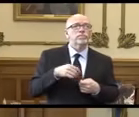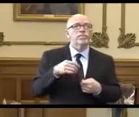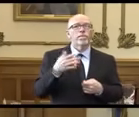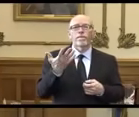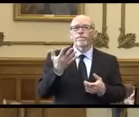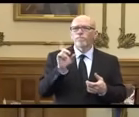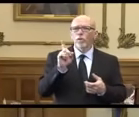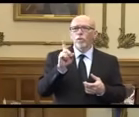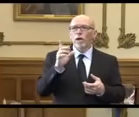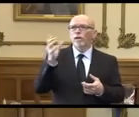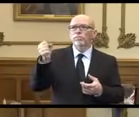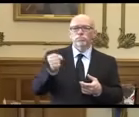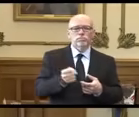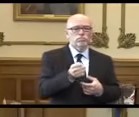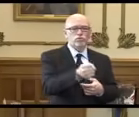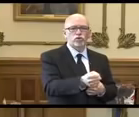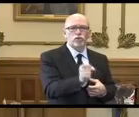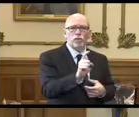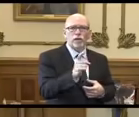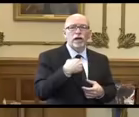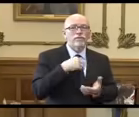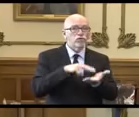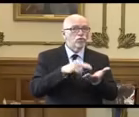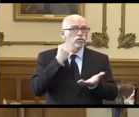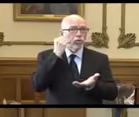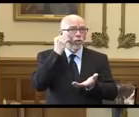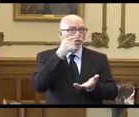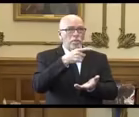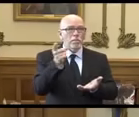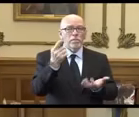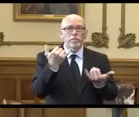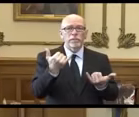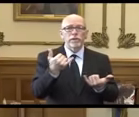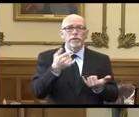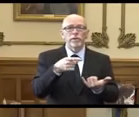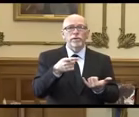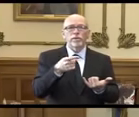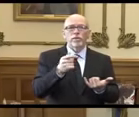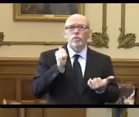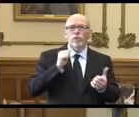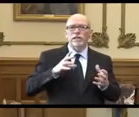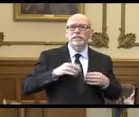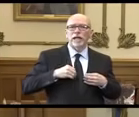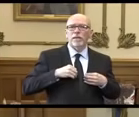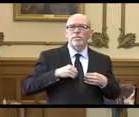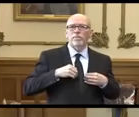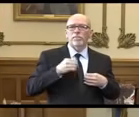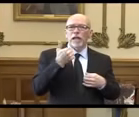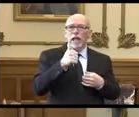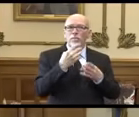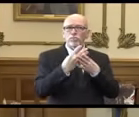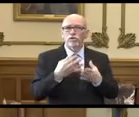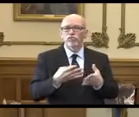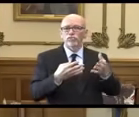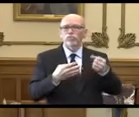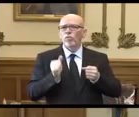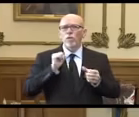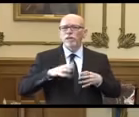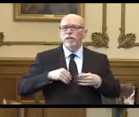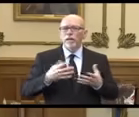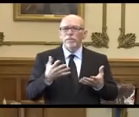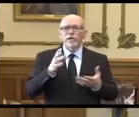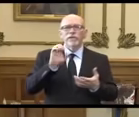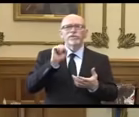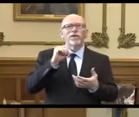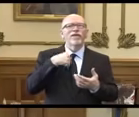where do we put them at? You know, there are nursing homes that just won't accept an offender at this point in time. So